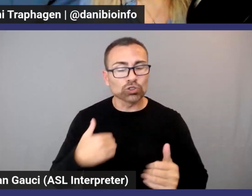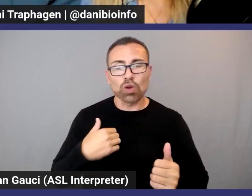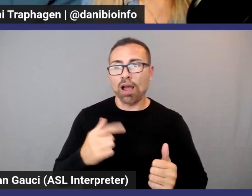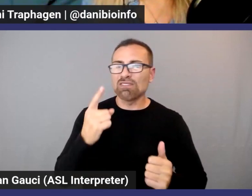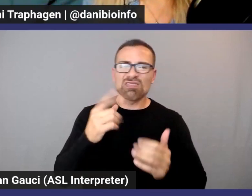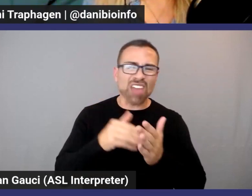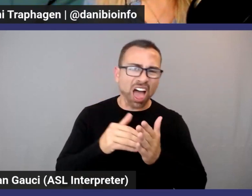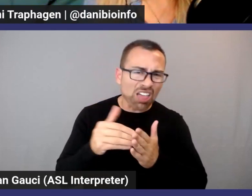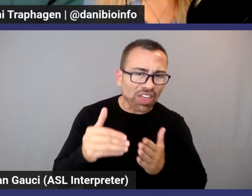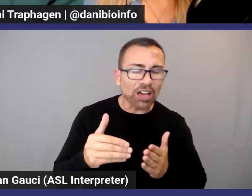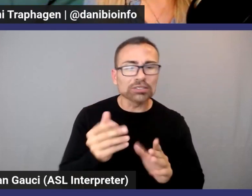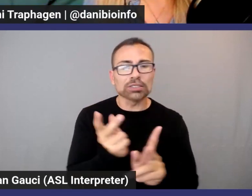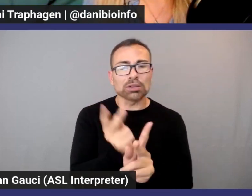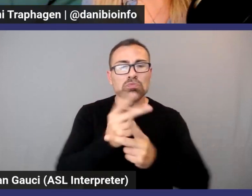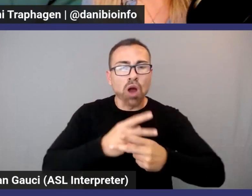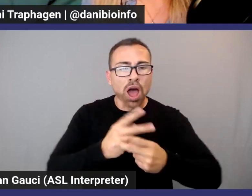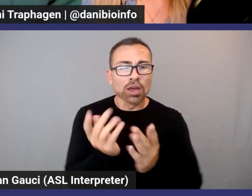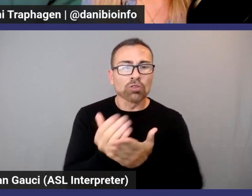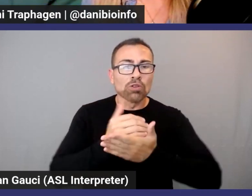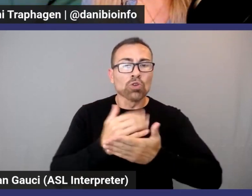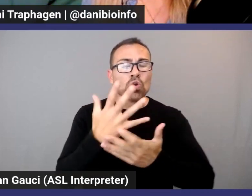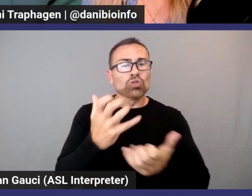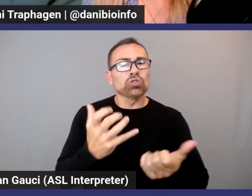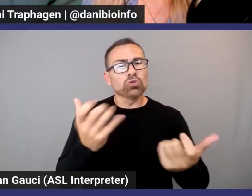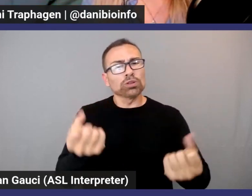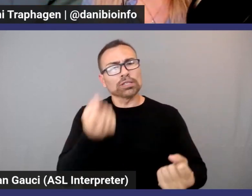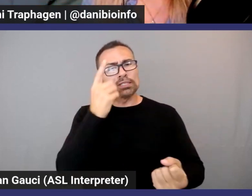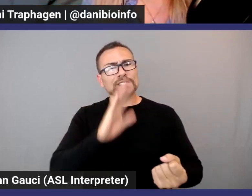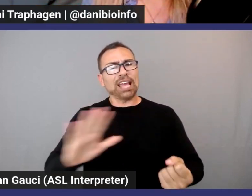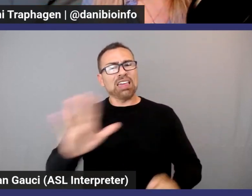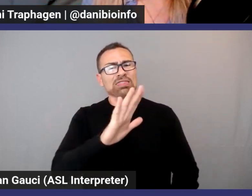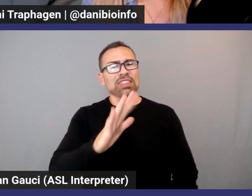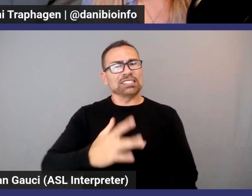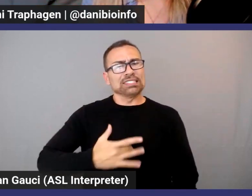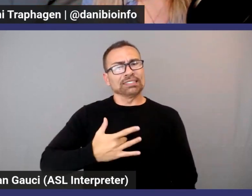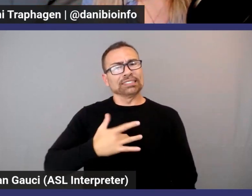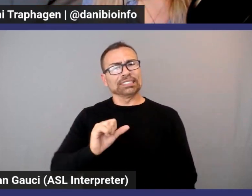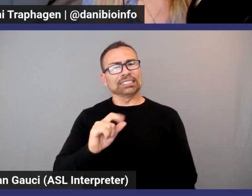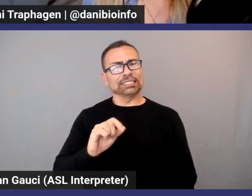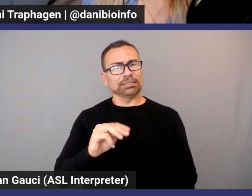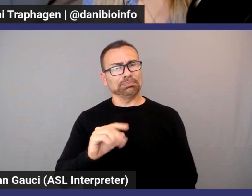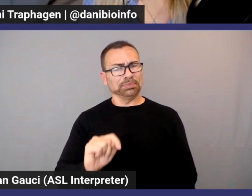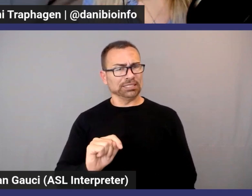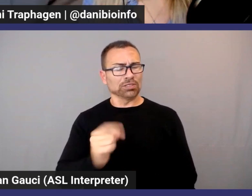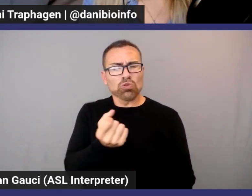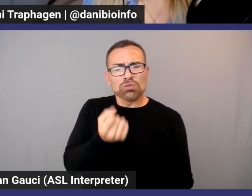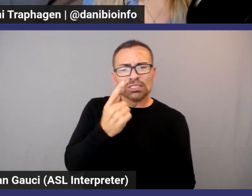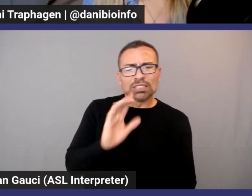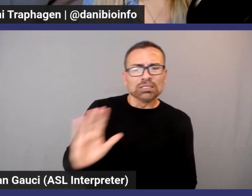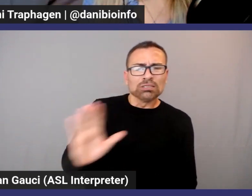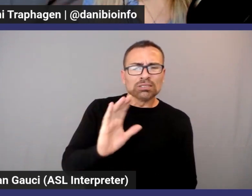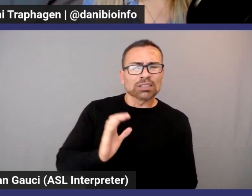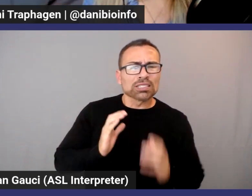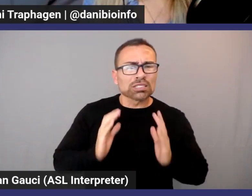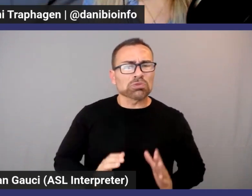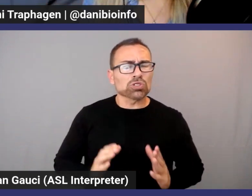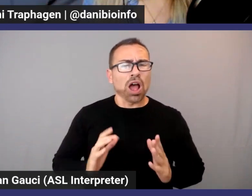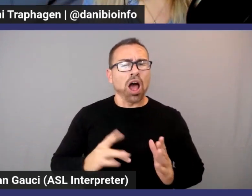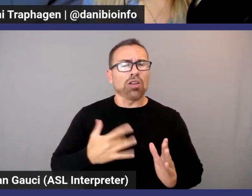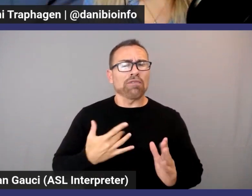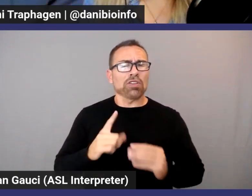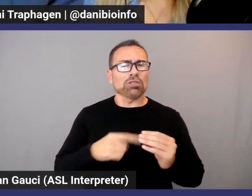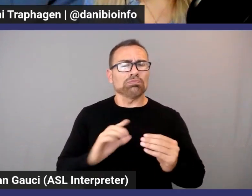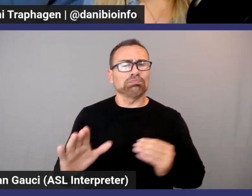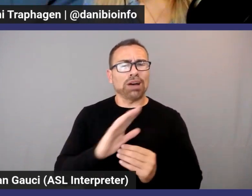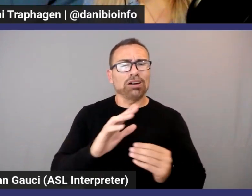reviews, and you want to analyze the sentiment, really understand how are your customers finding your products, feeling about your